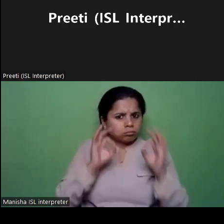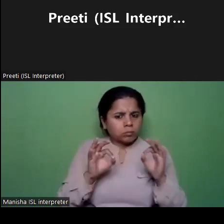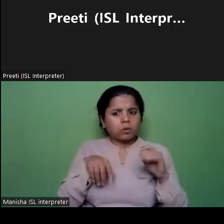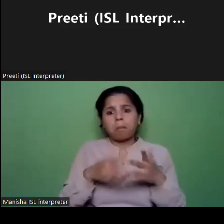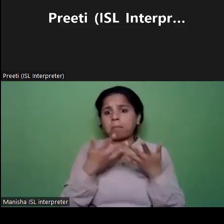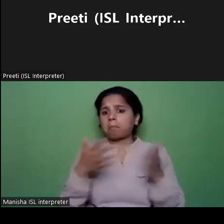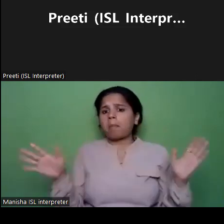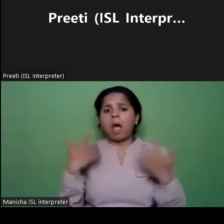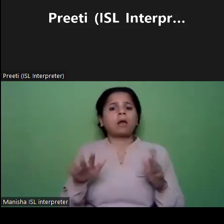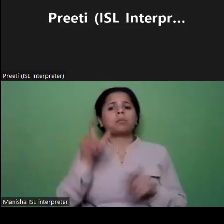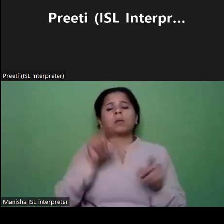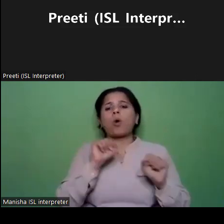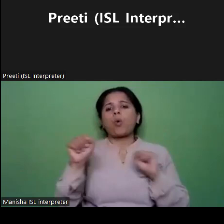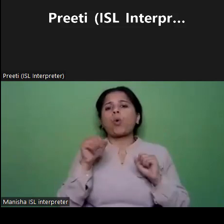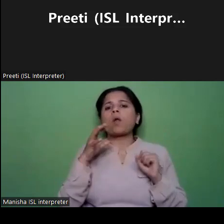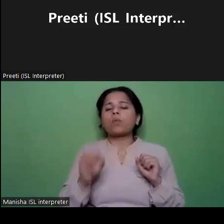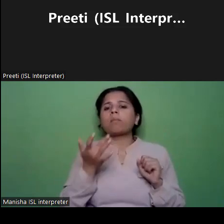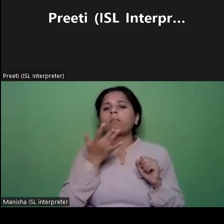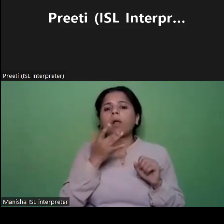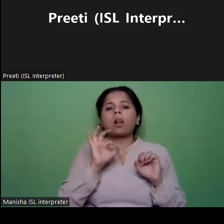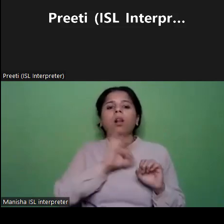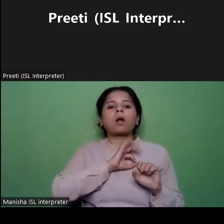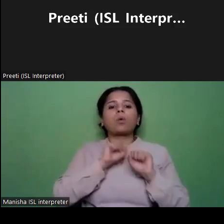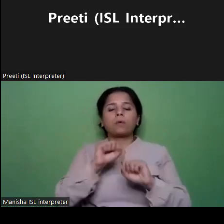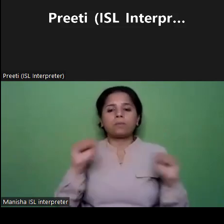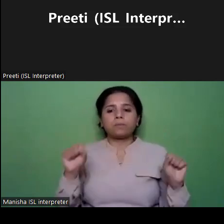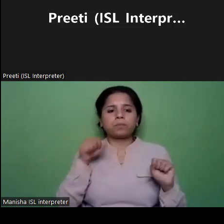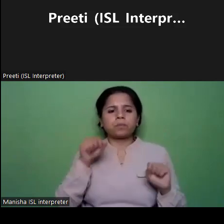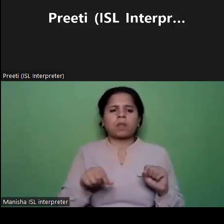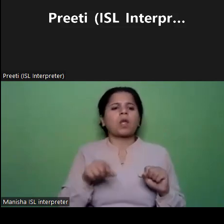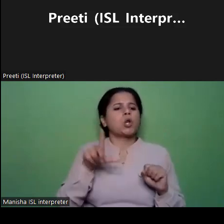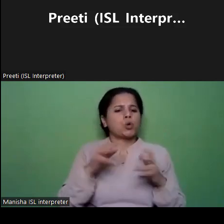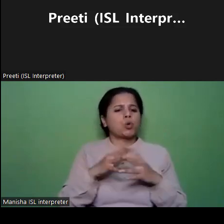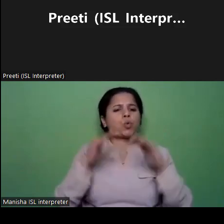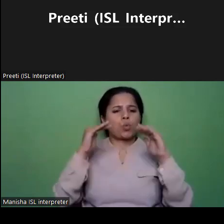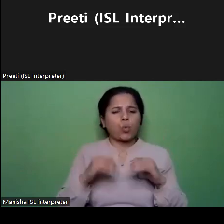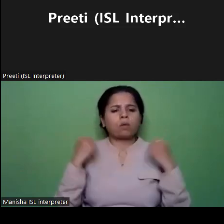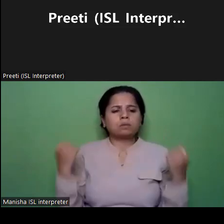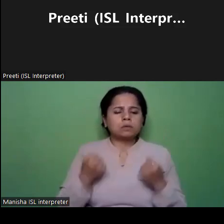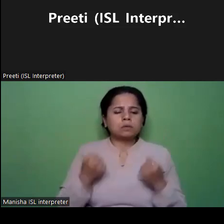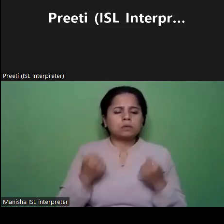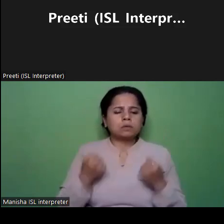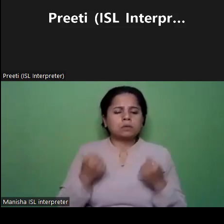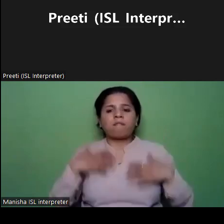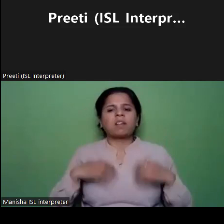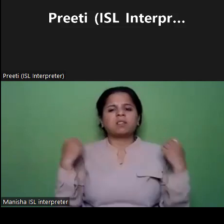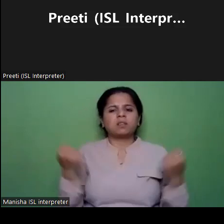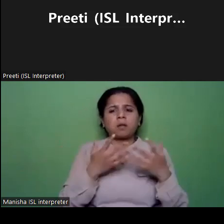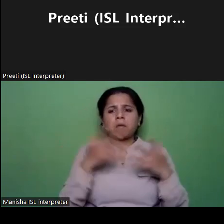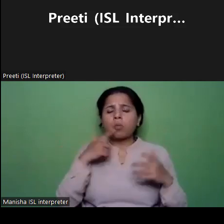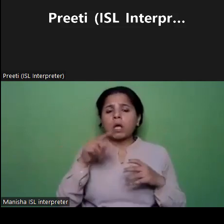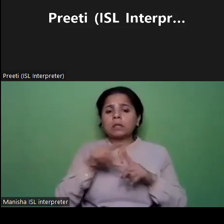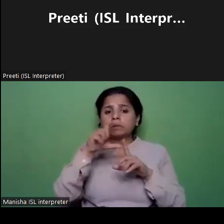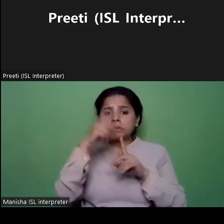individual preferences? Low physical effort. Every design, why should it ask me to put so much